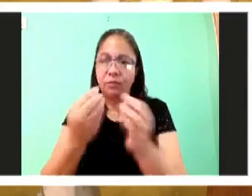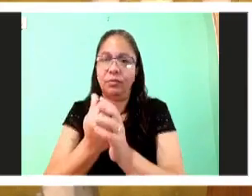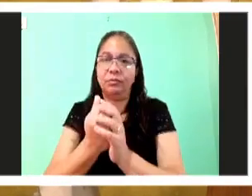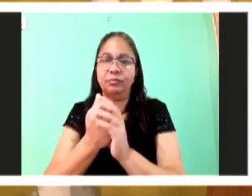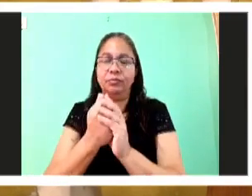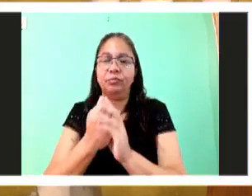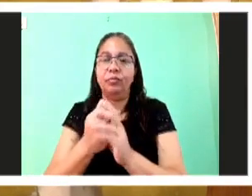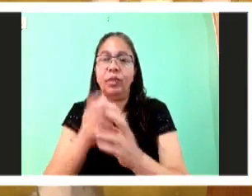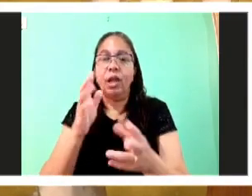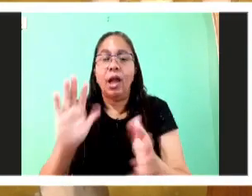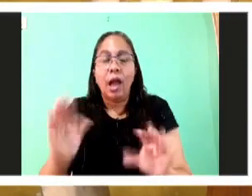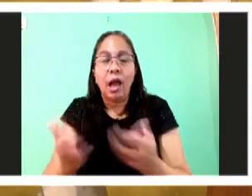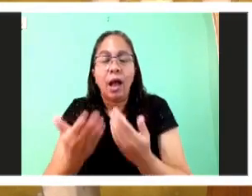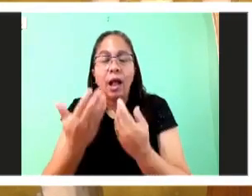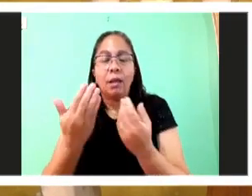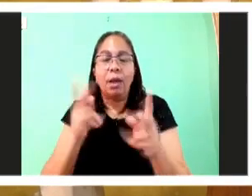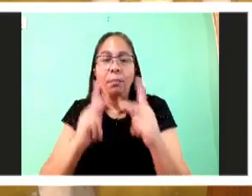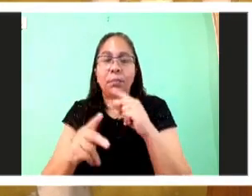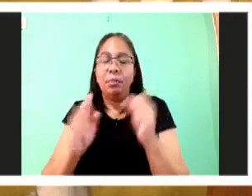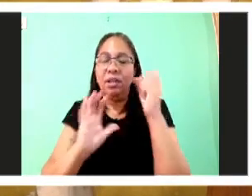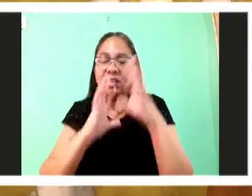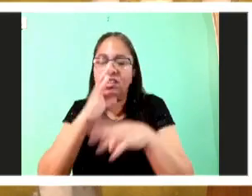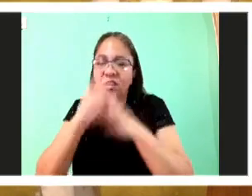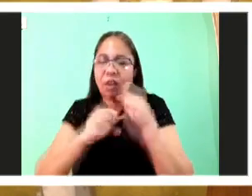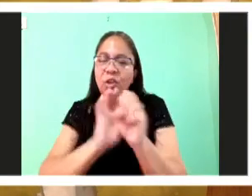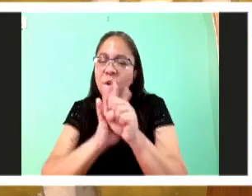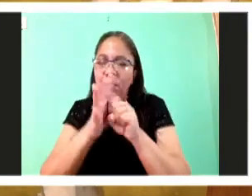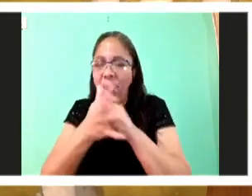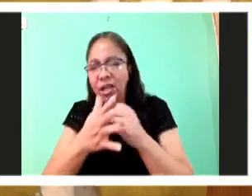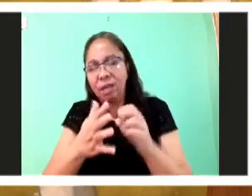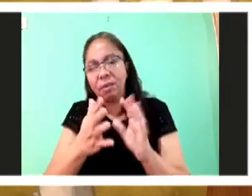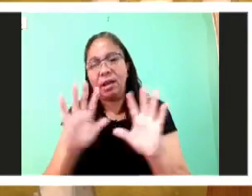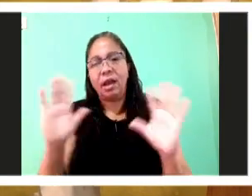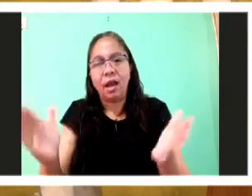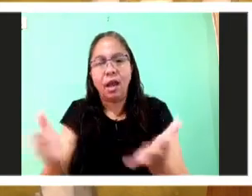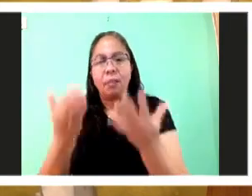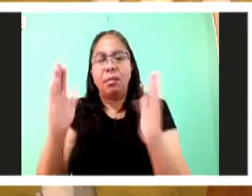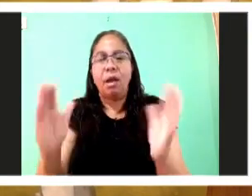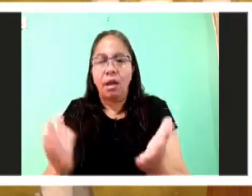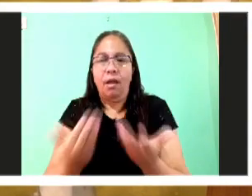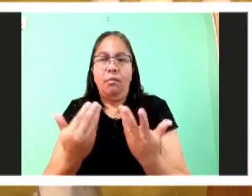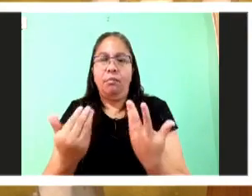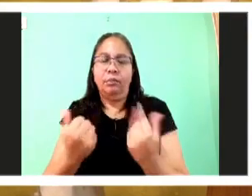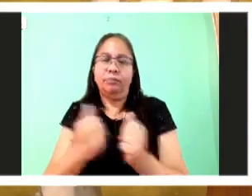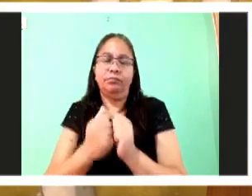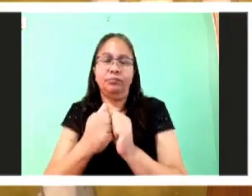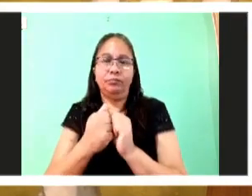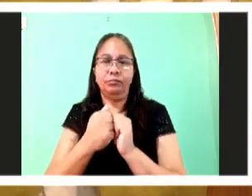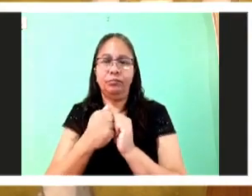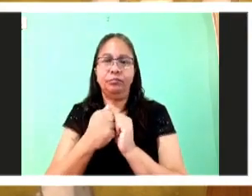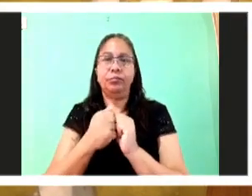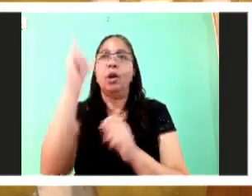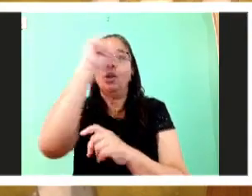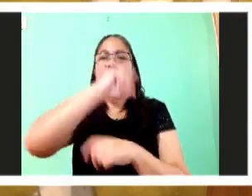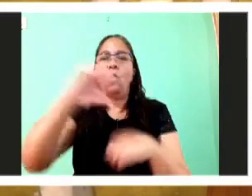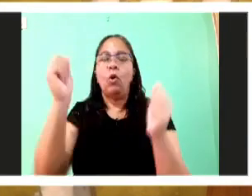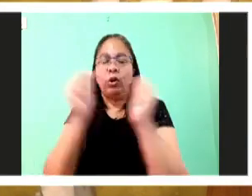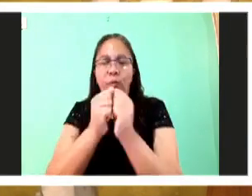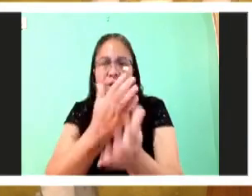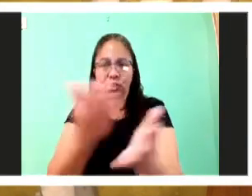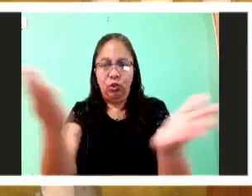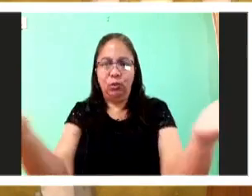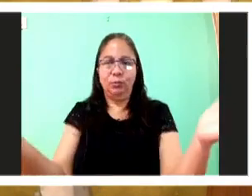TT, help us keep going. Because as we do, we keep reaching to you. The Lord be with you. And with